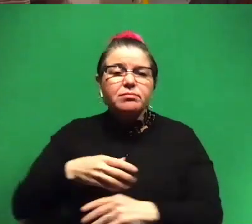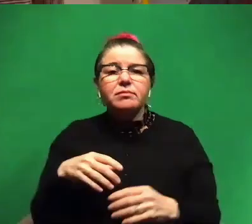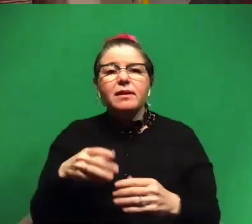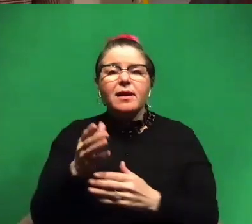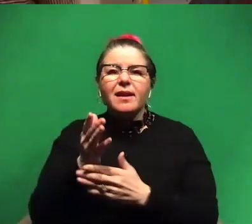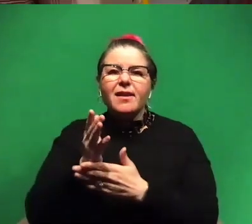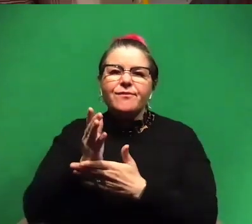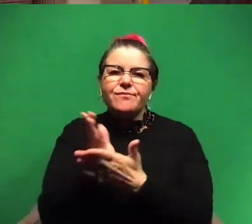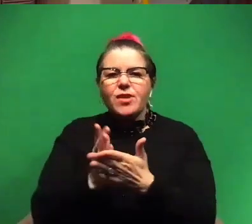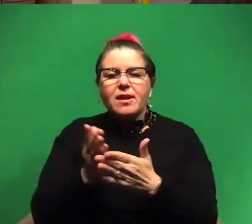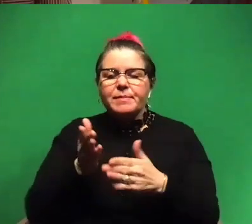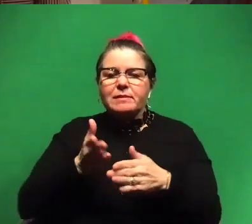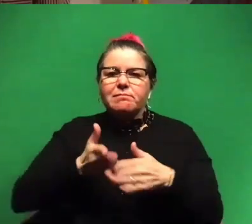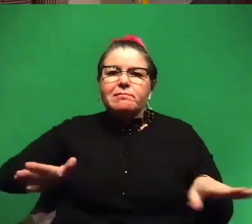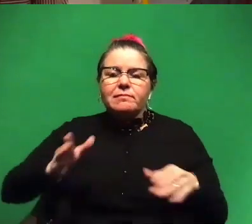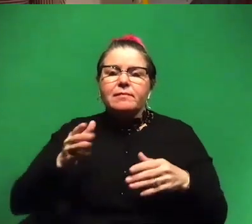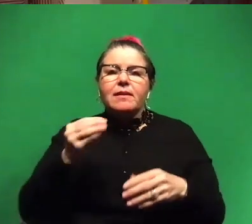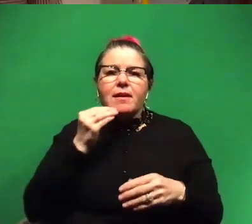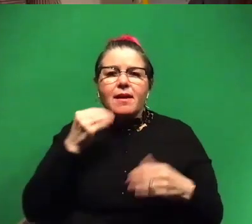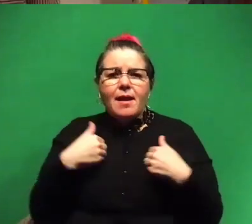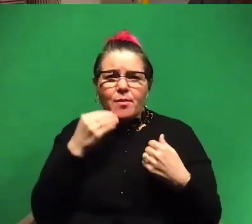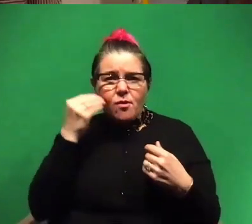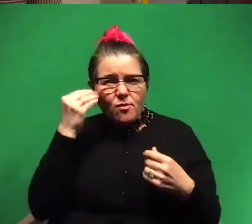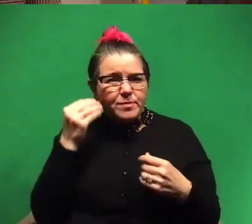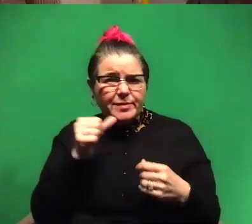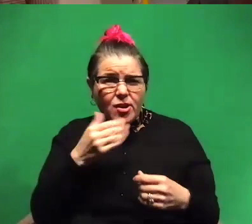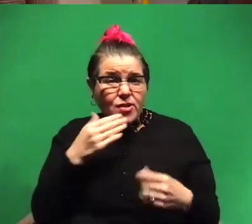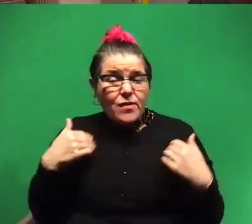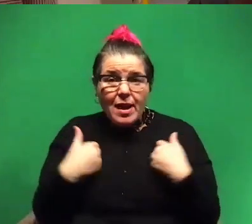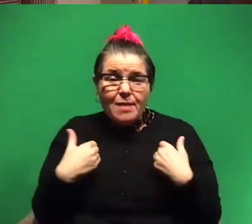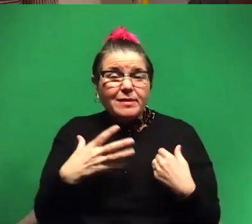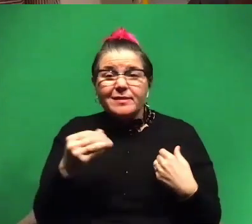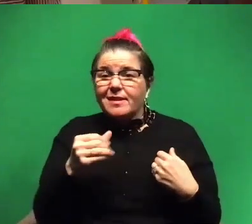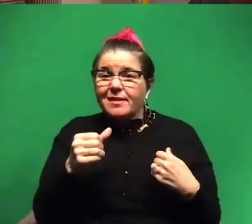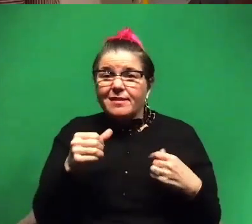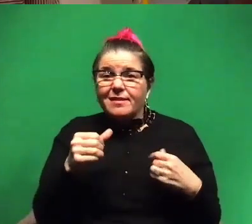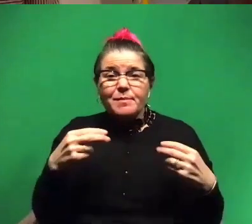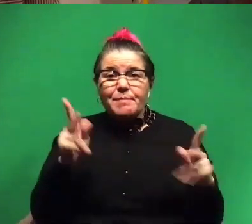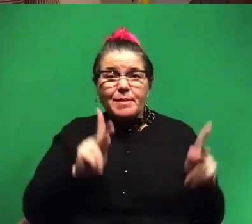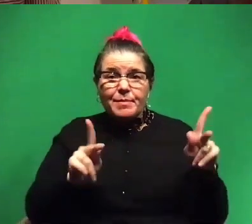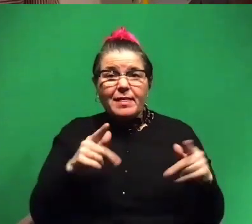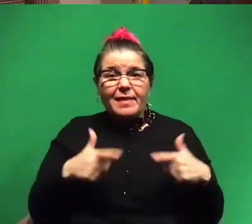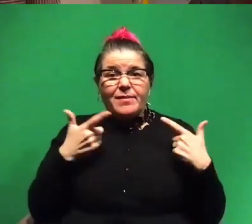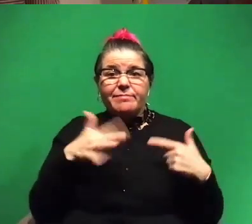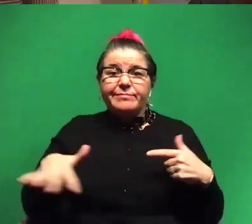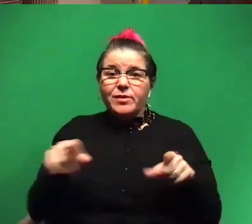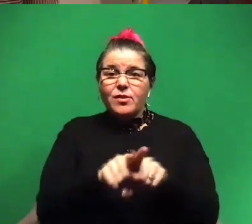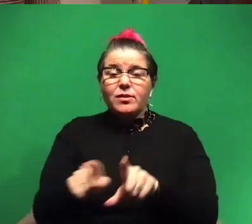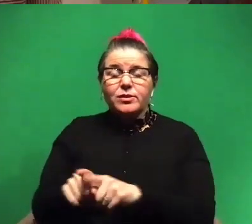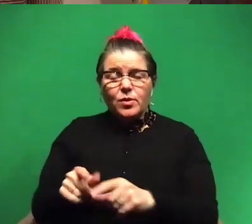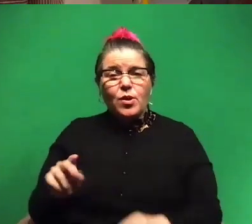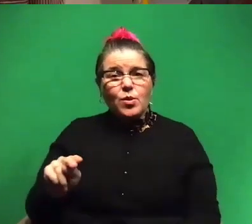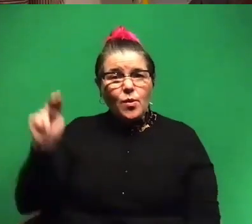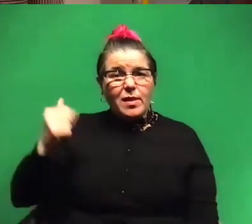habitats as well, which right. is not good for animals and also not good for people living in those areas, especially in northern